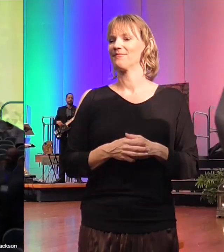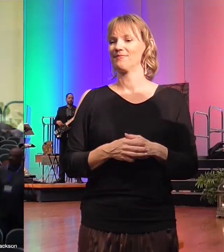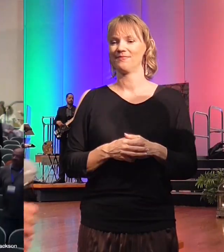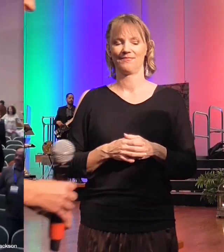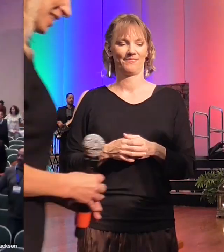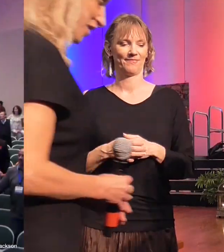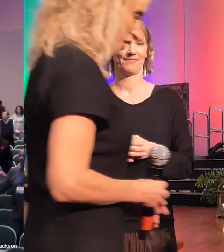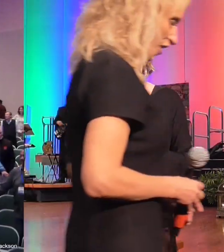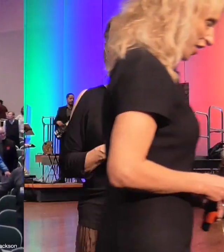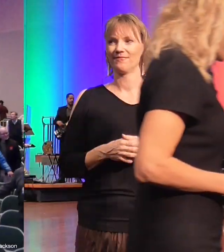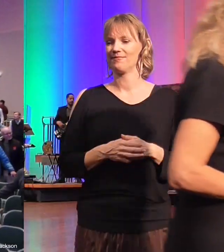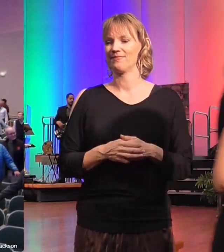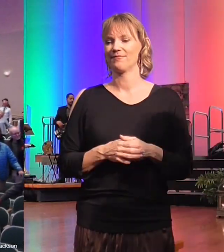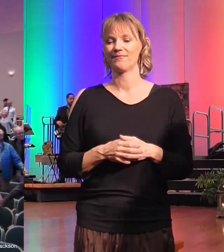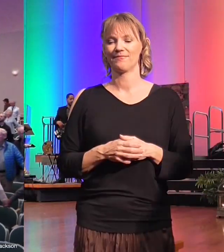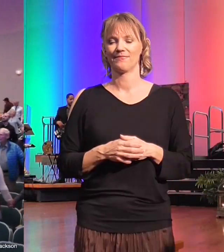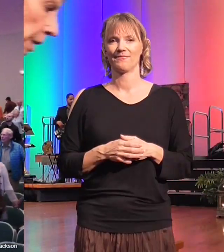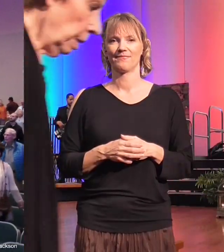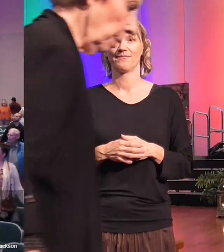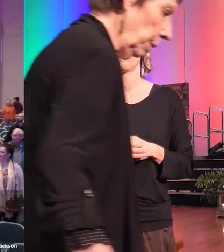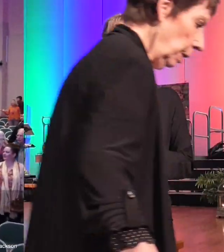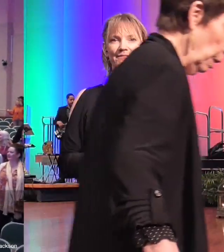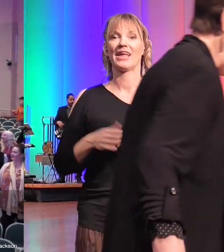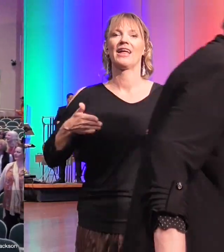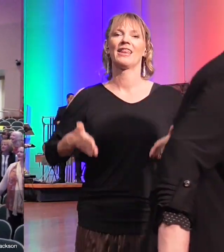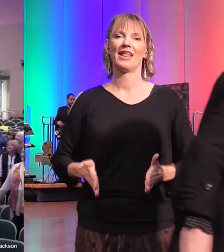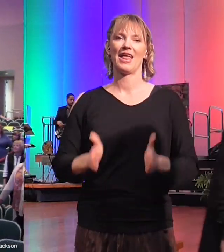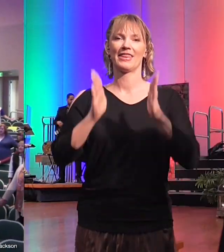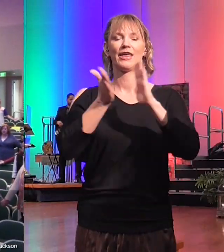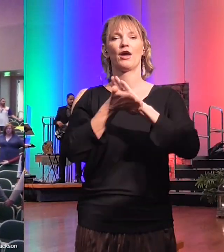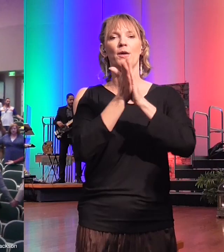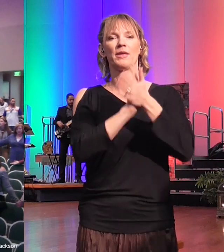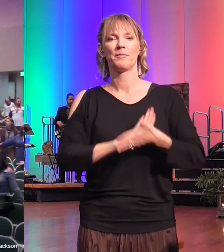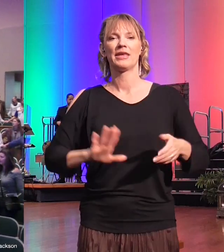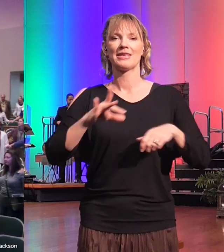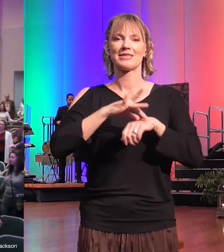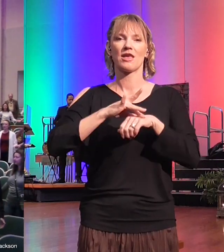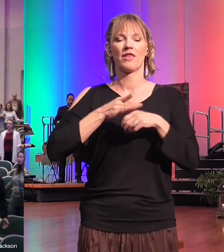Peace on earth, and let it begin.